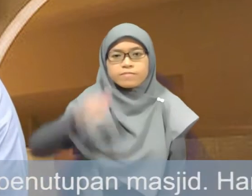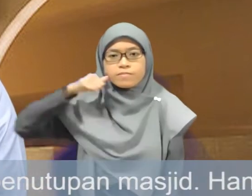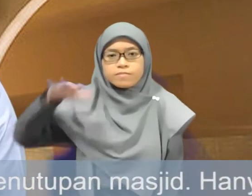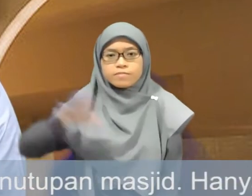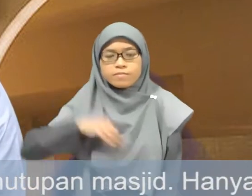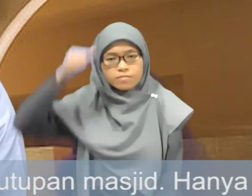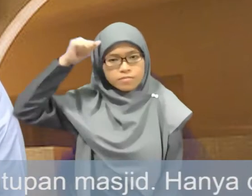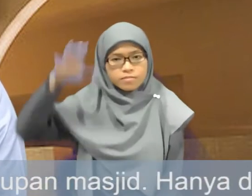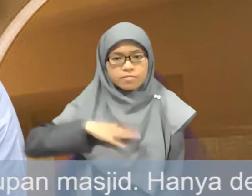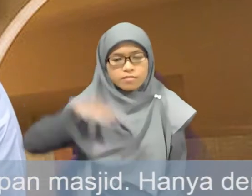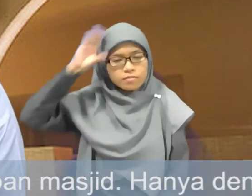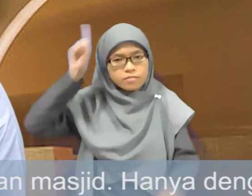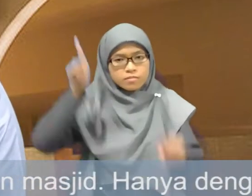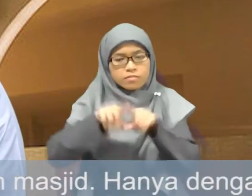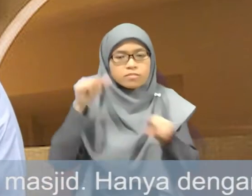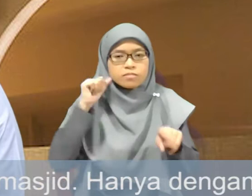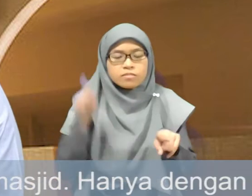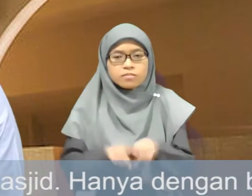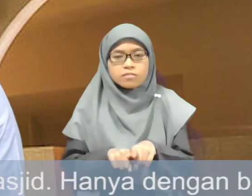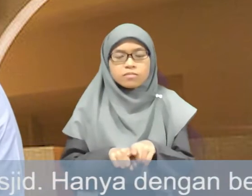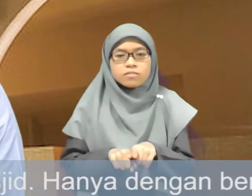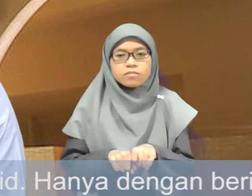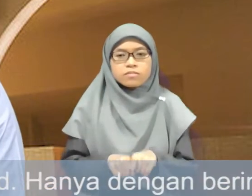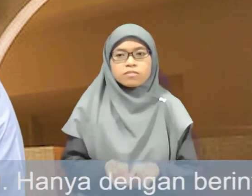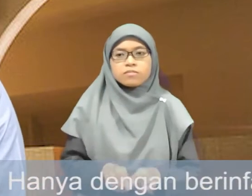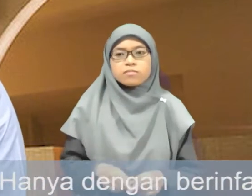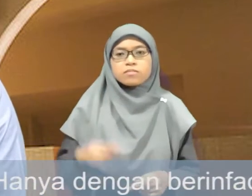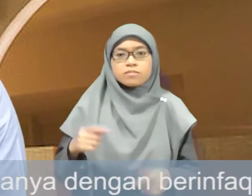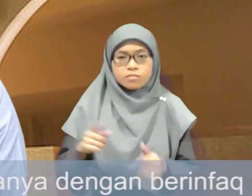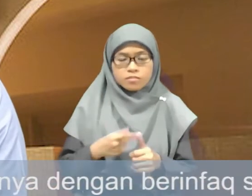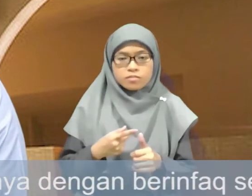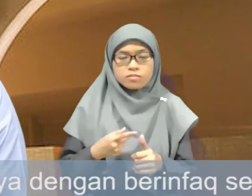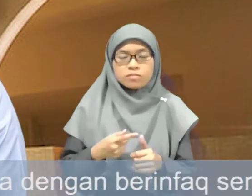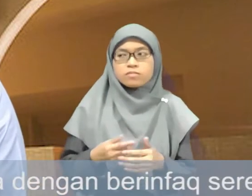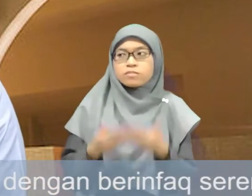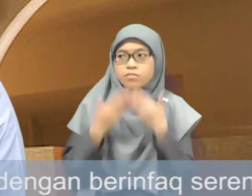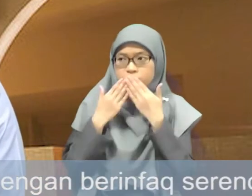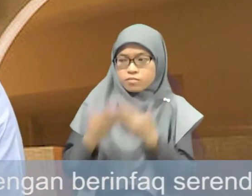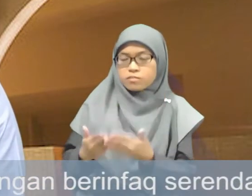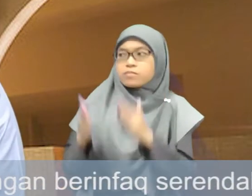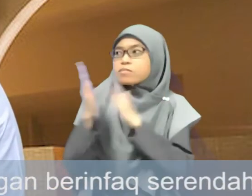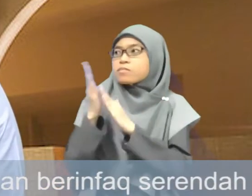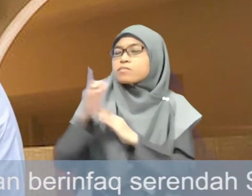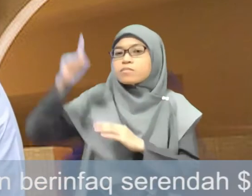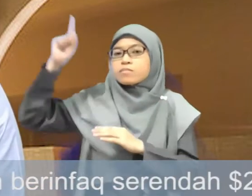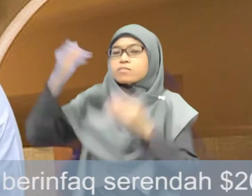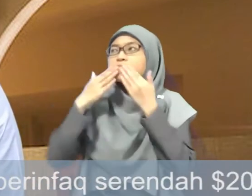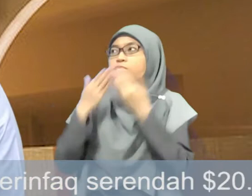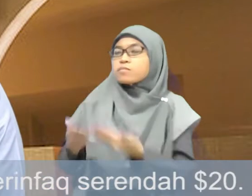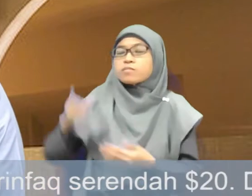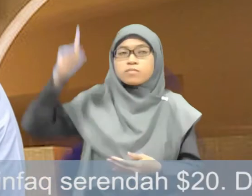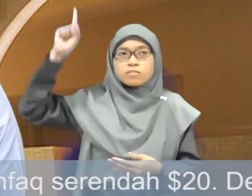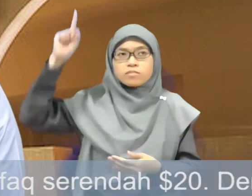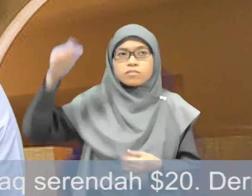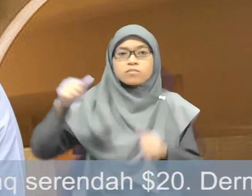gentlemen, brothers and sisters, before we commence with today's lecture, let us praise Allah subhanahu wa ta'ala. Let us be thankful to Allah subhanahu wa